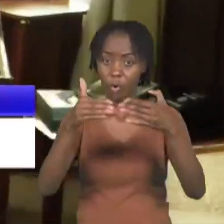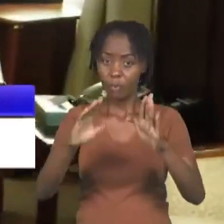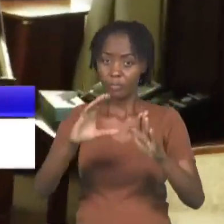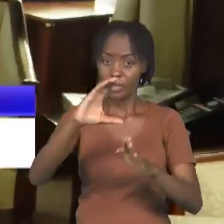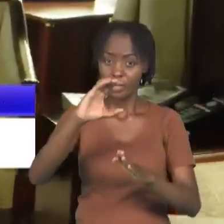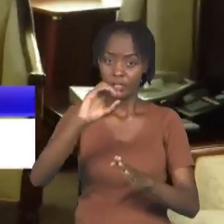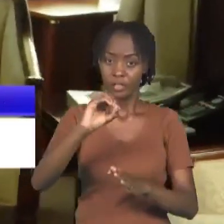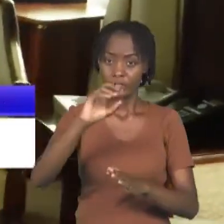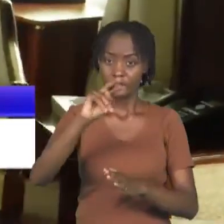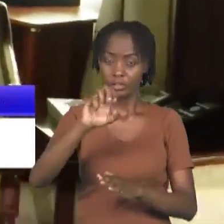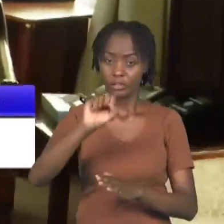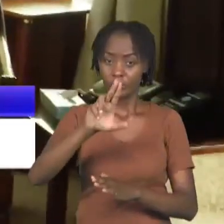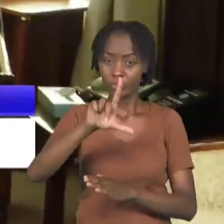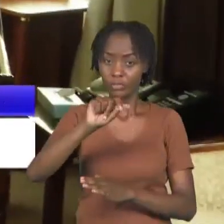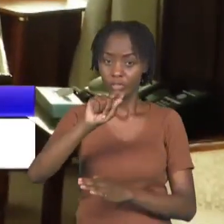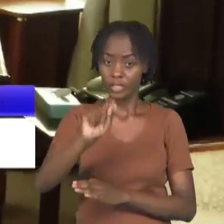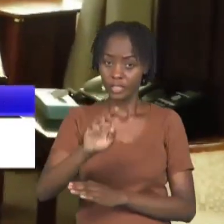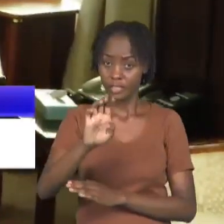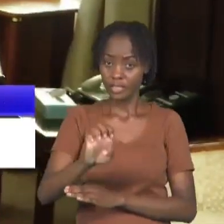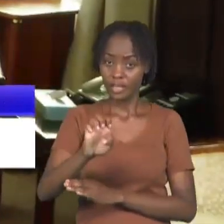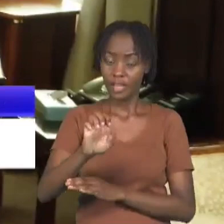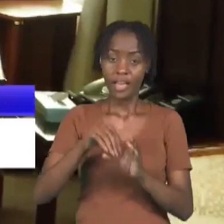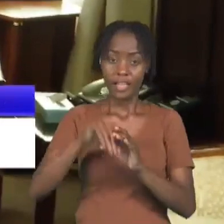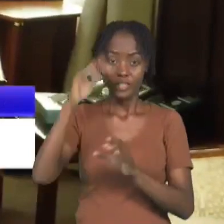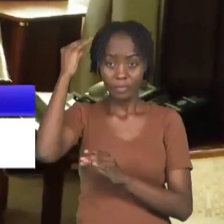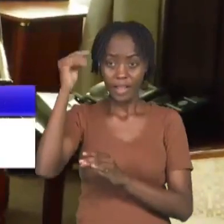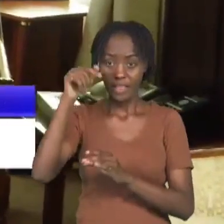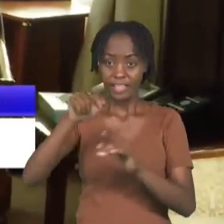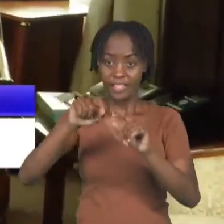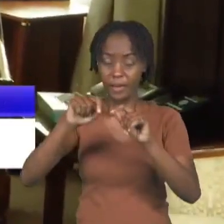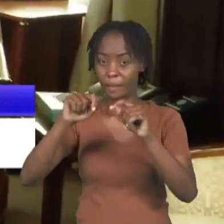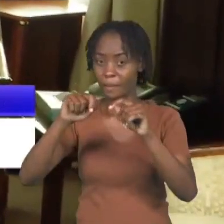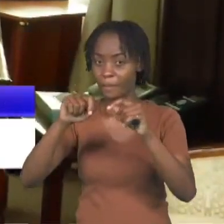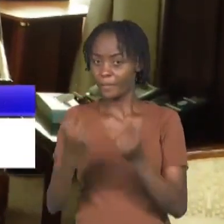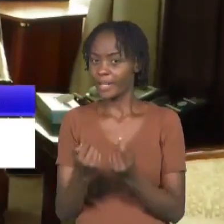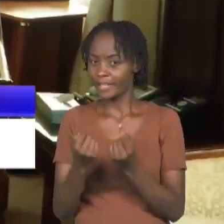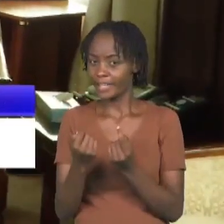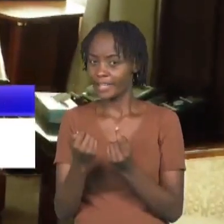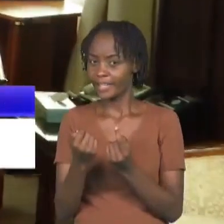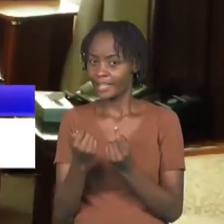Hargeisa in Somaliland, a move seen as a direct violation to Somalia's sovereignty.